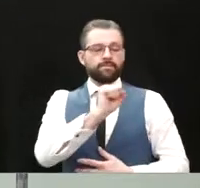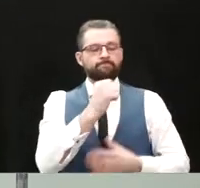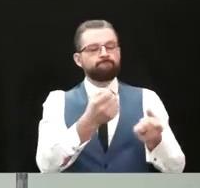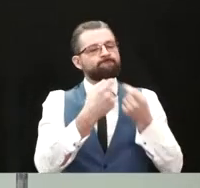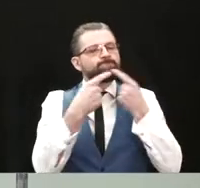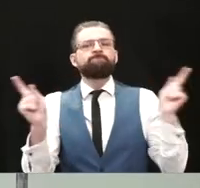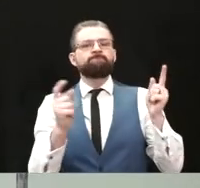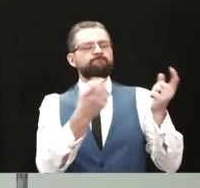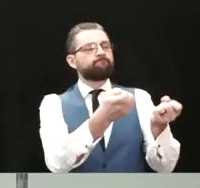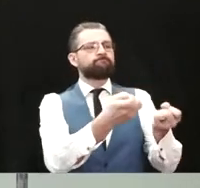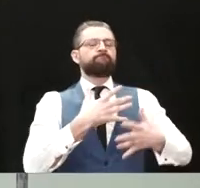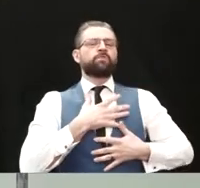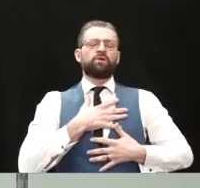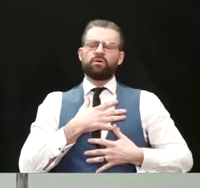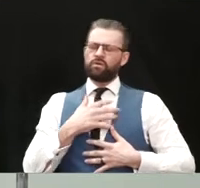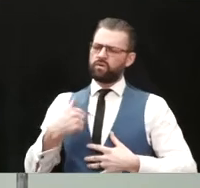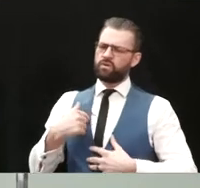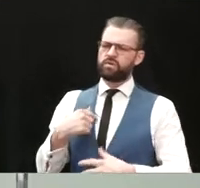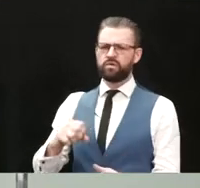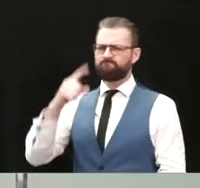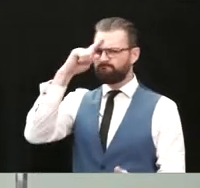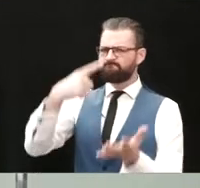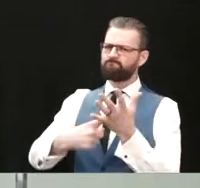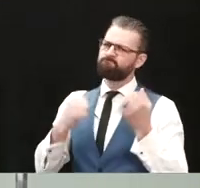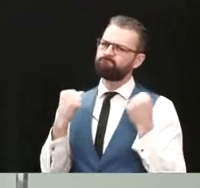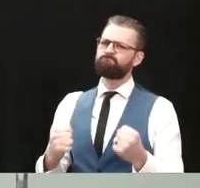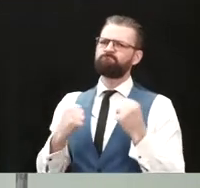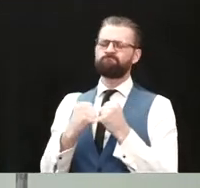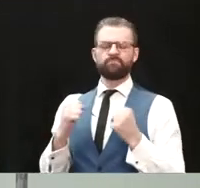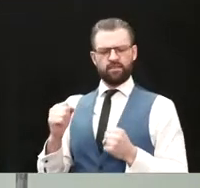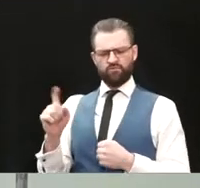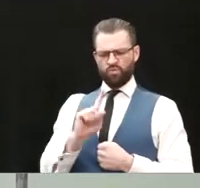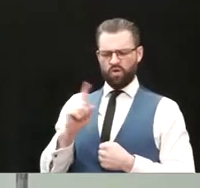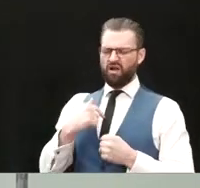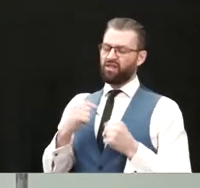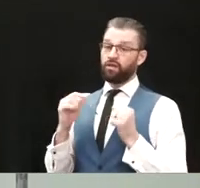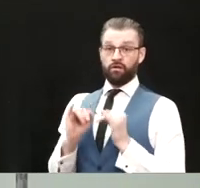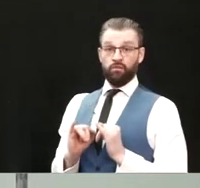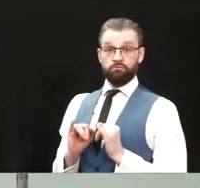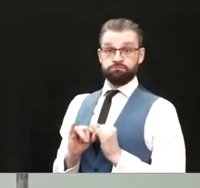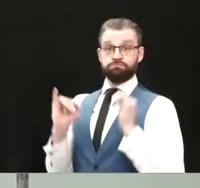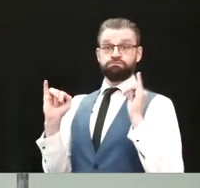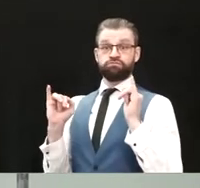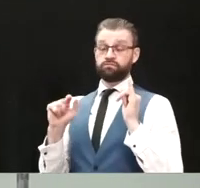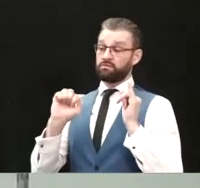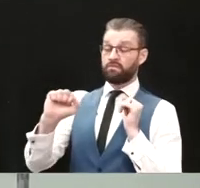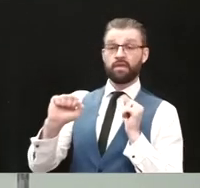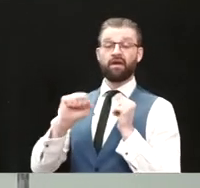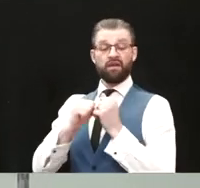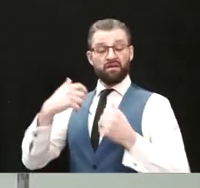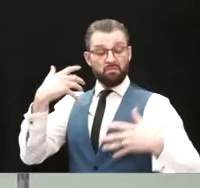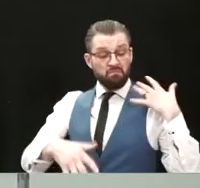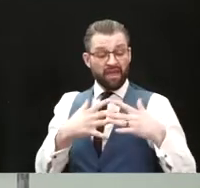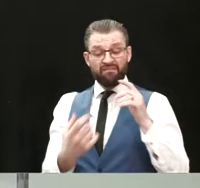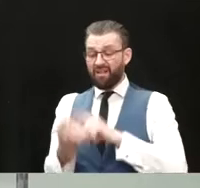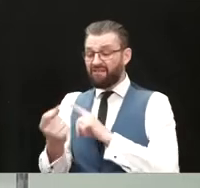testimony, it reinforces for me not only the gravity of those painful